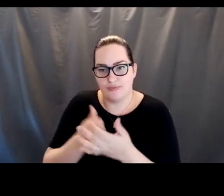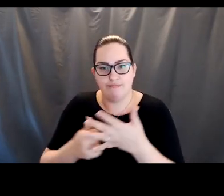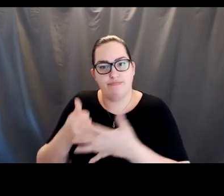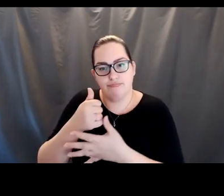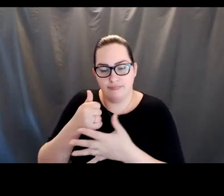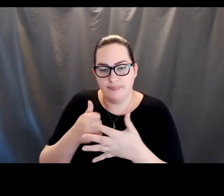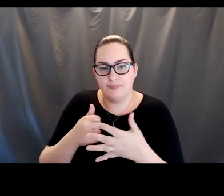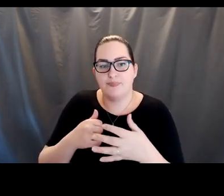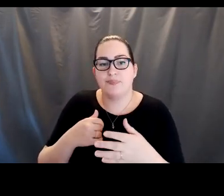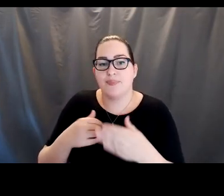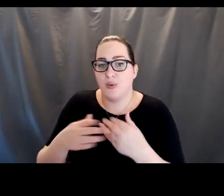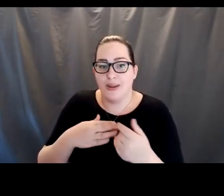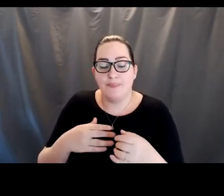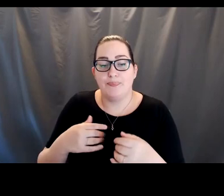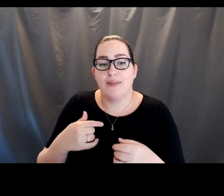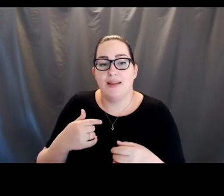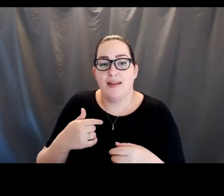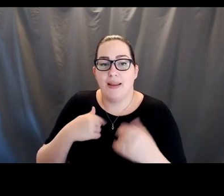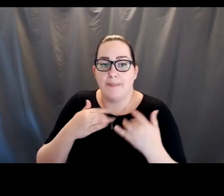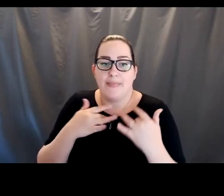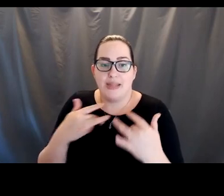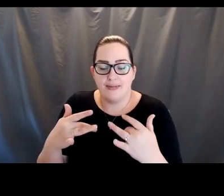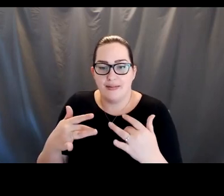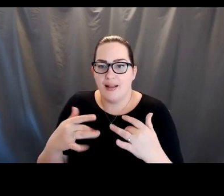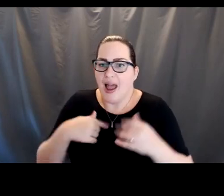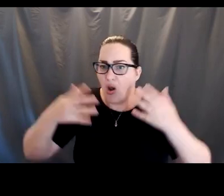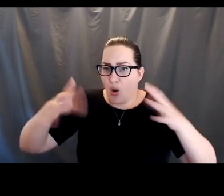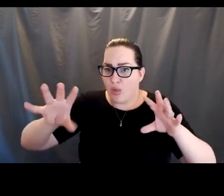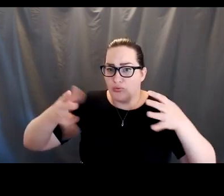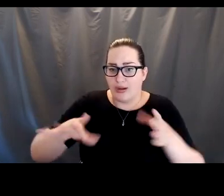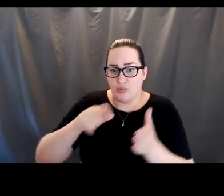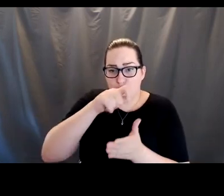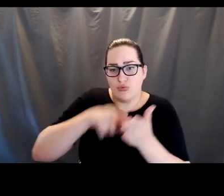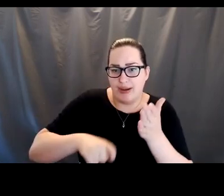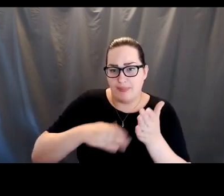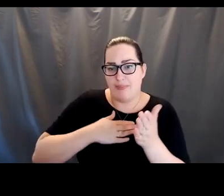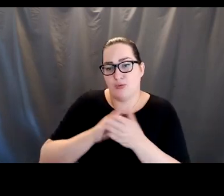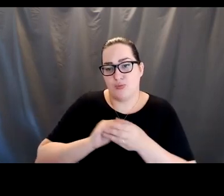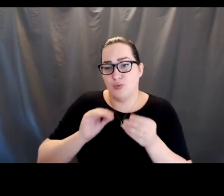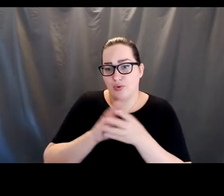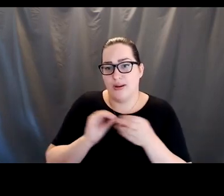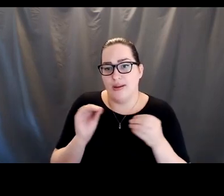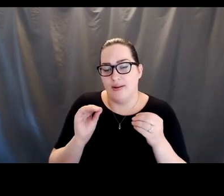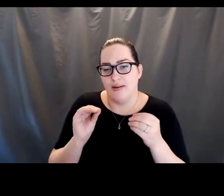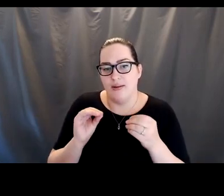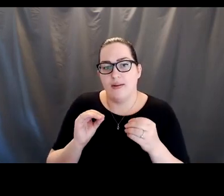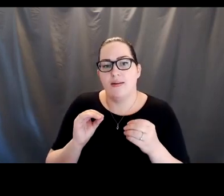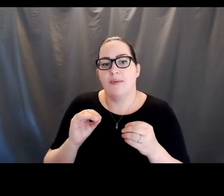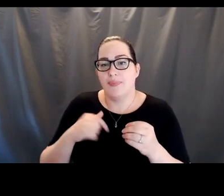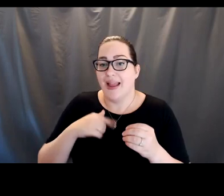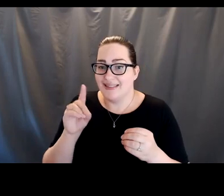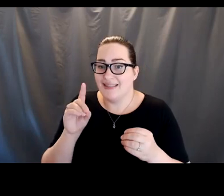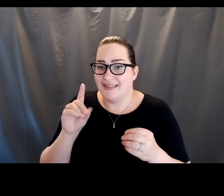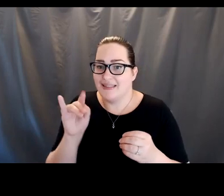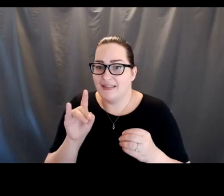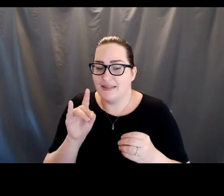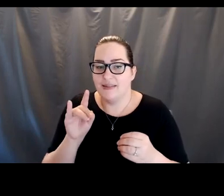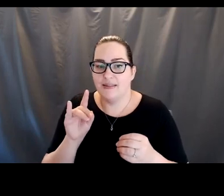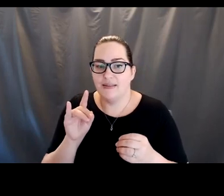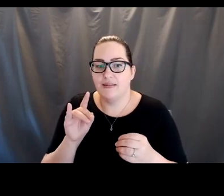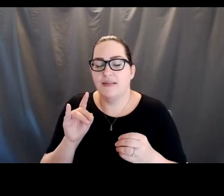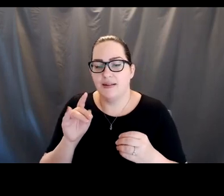I sat around in New York. I had written my story, and I had first pitched it before I went back to Congo. I pitched it to The Guardian. They have a long